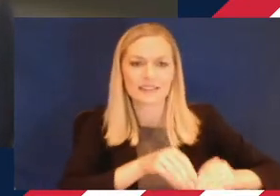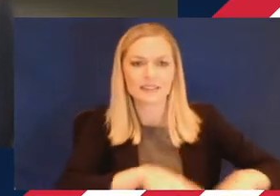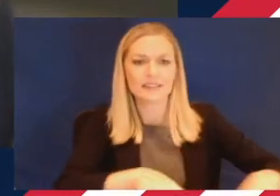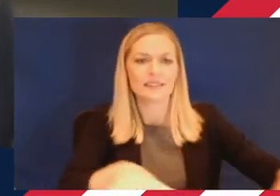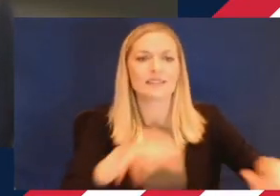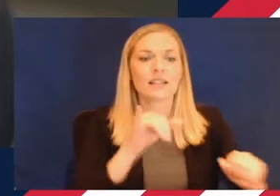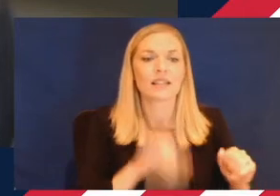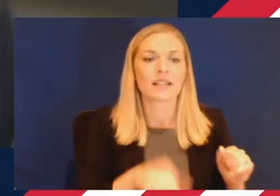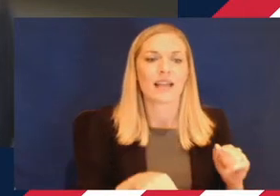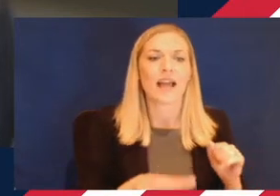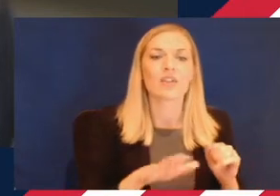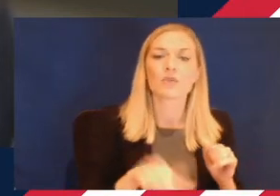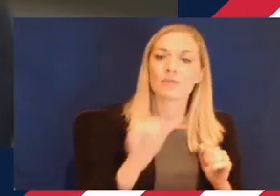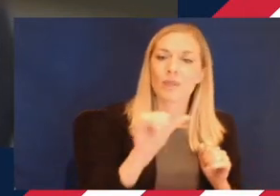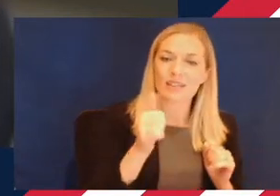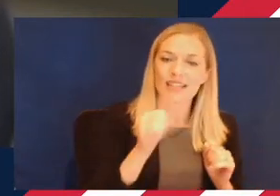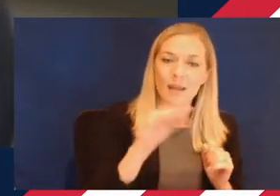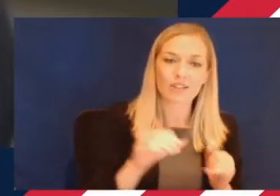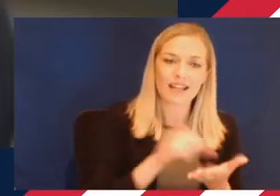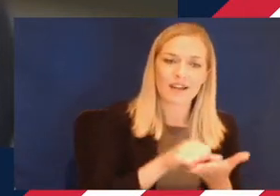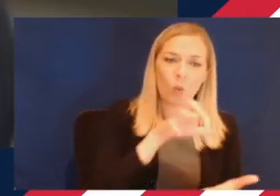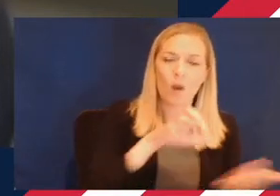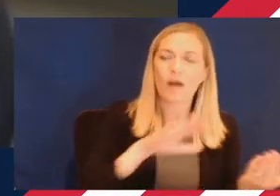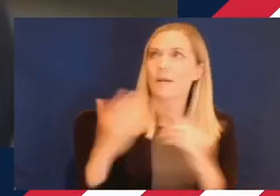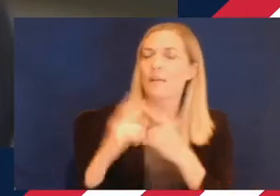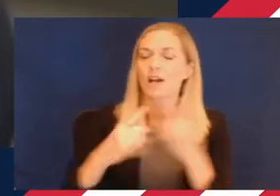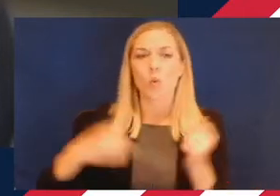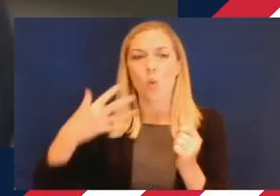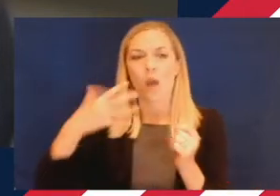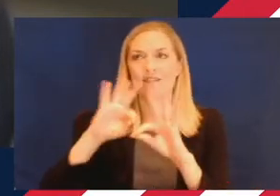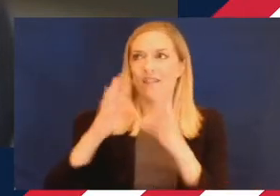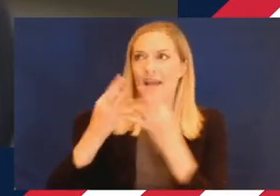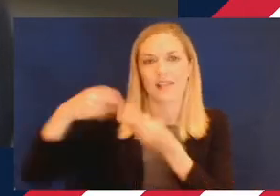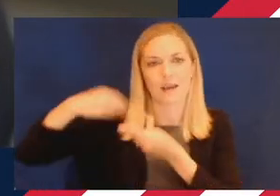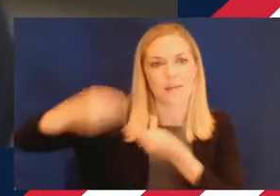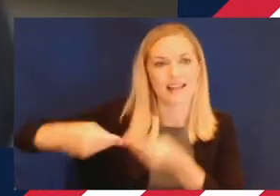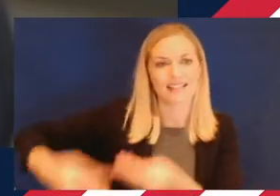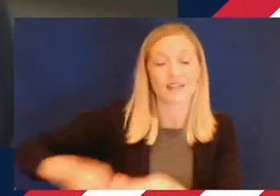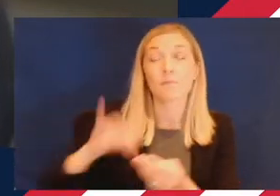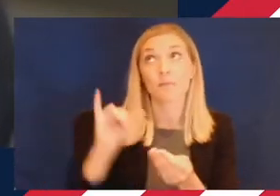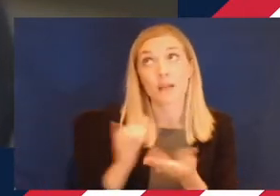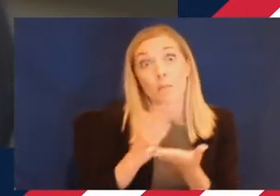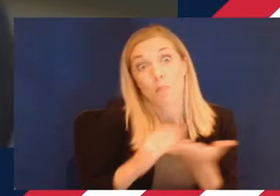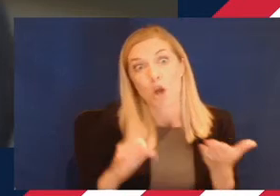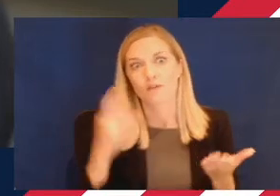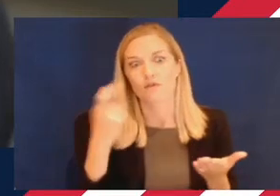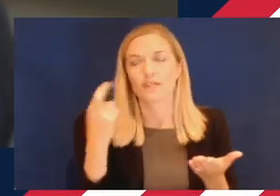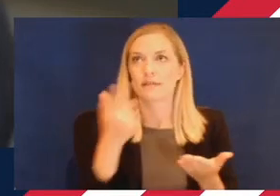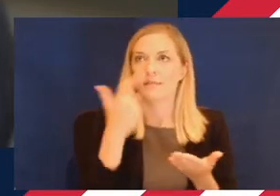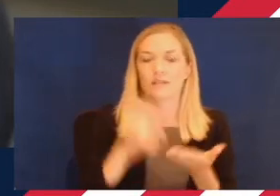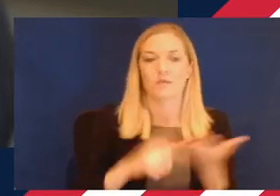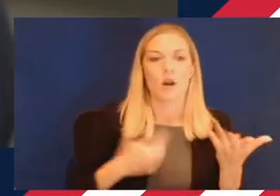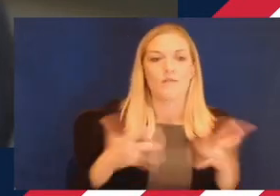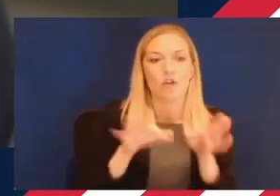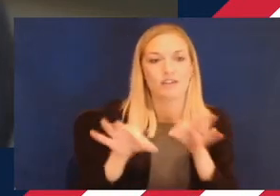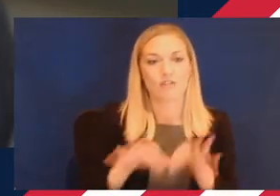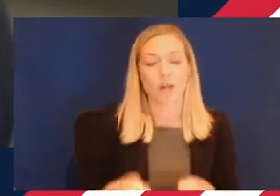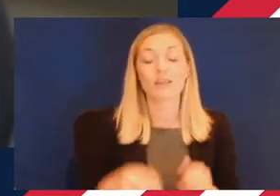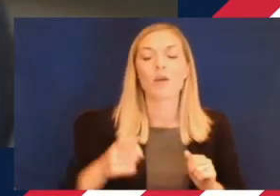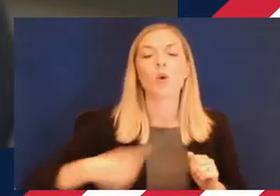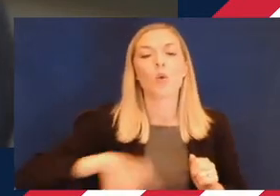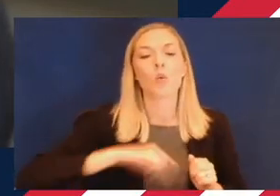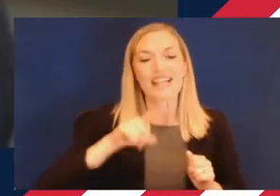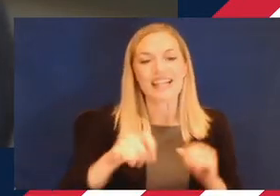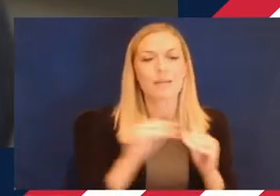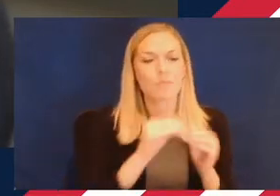10% of the wealth of a white family. And that's partially related to all the things I just described. We need more differentiated skills, which will lead to higher wages